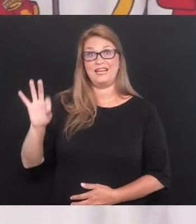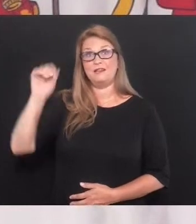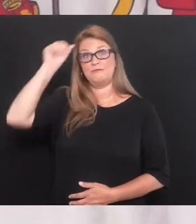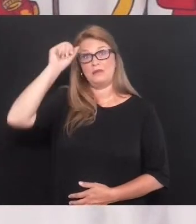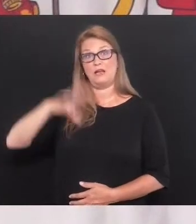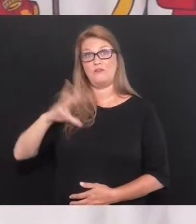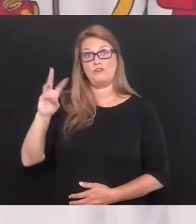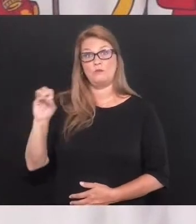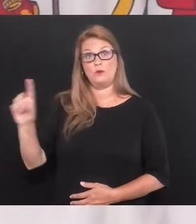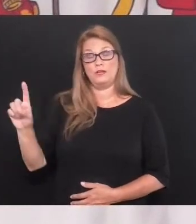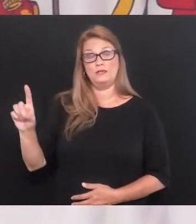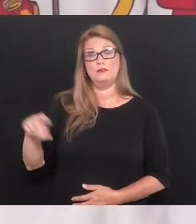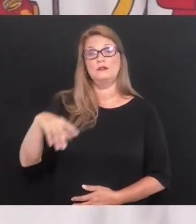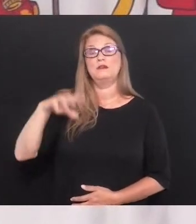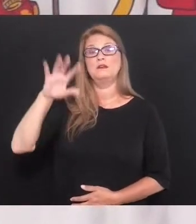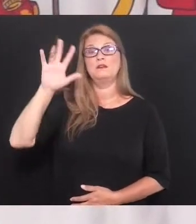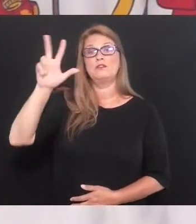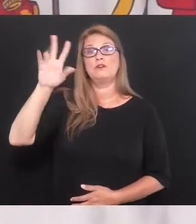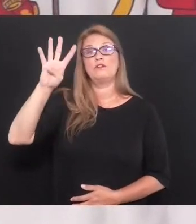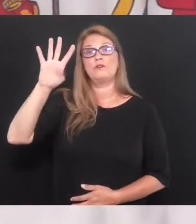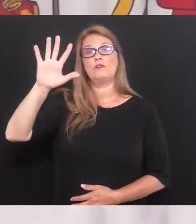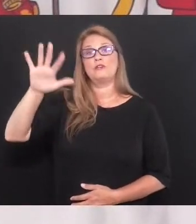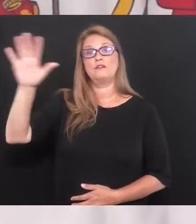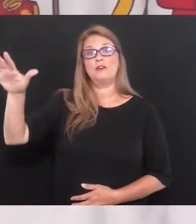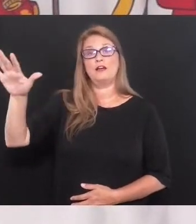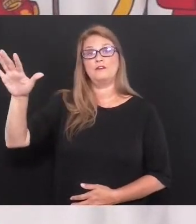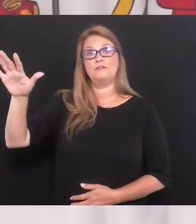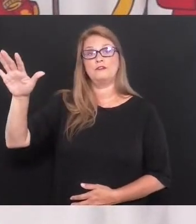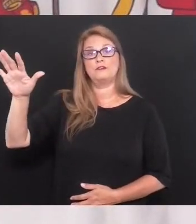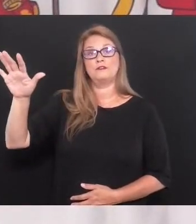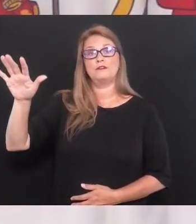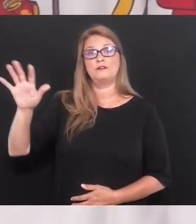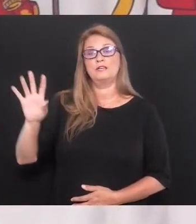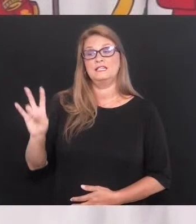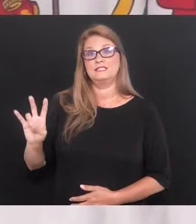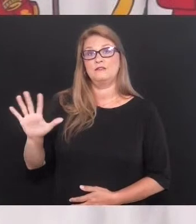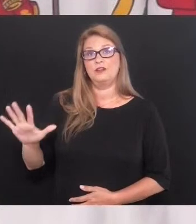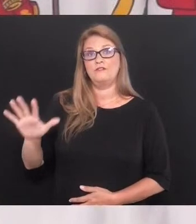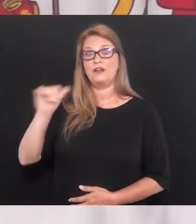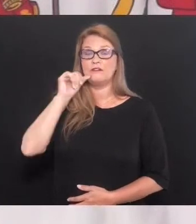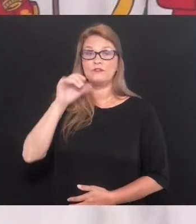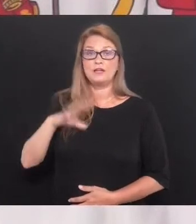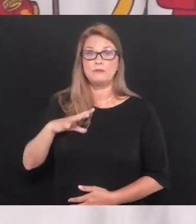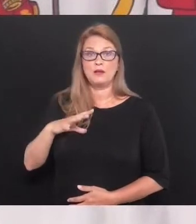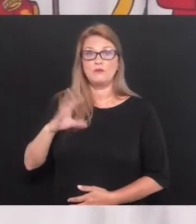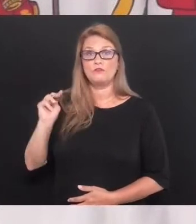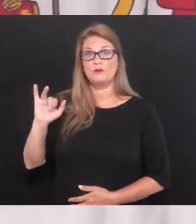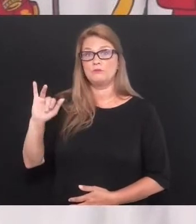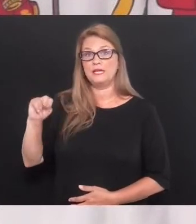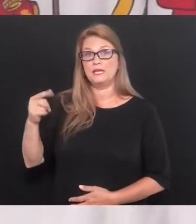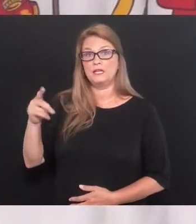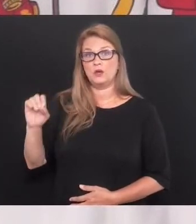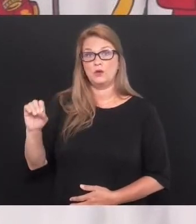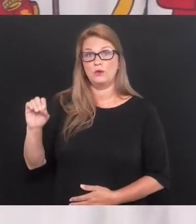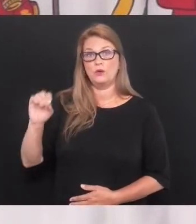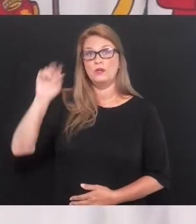County. The 3,455th death, a 75-year-old female from Mingo County.